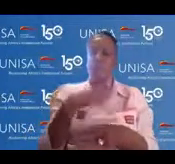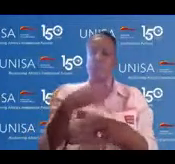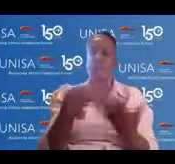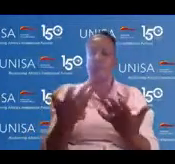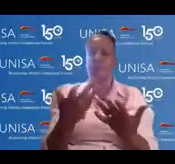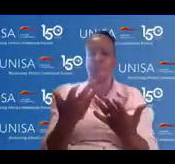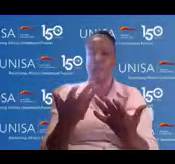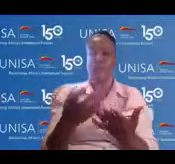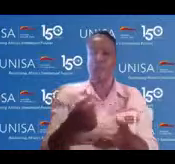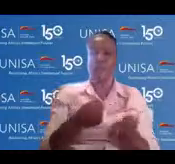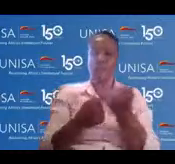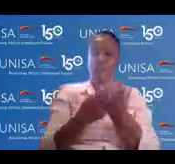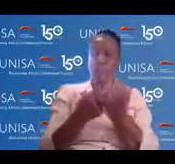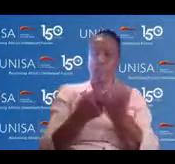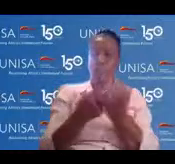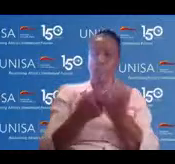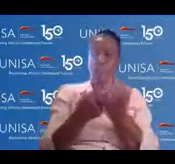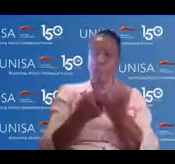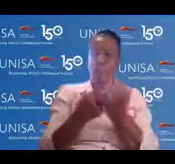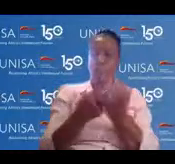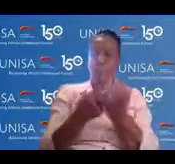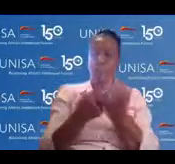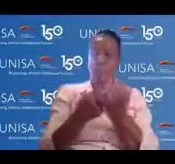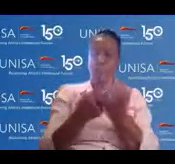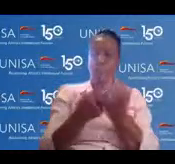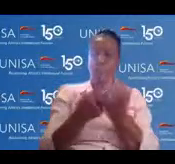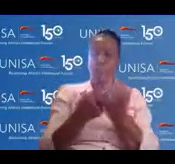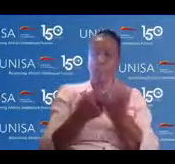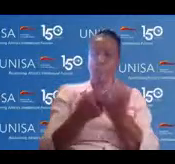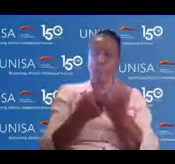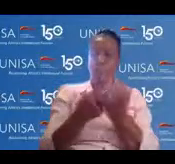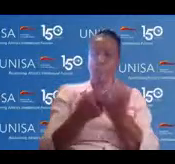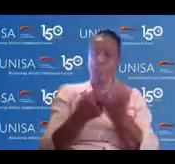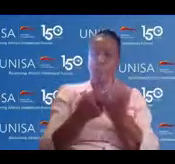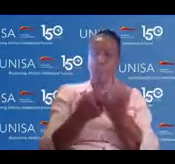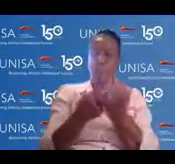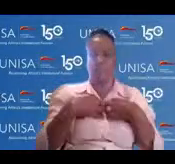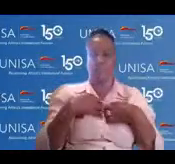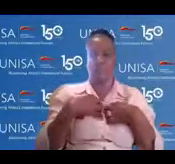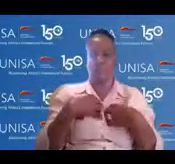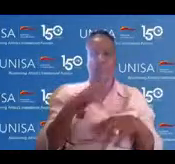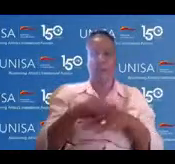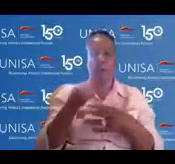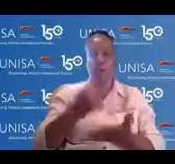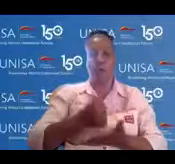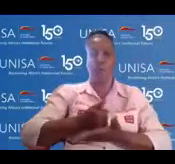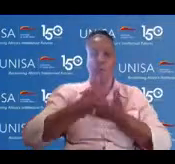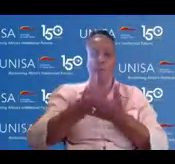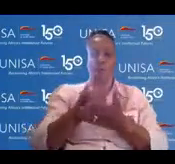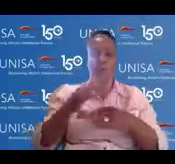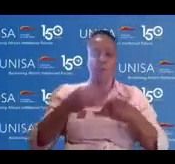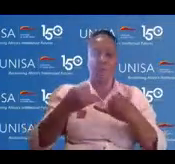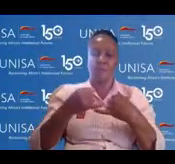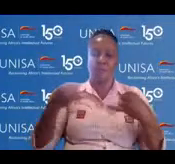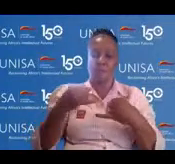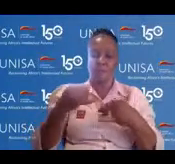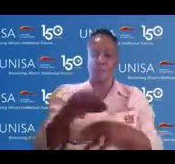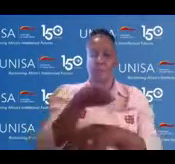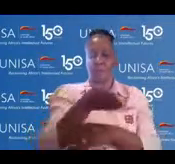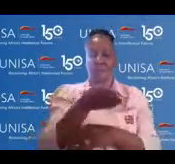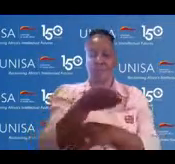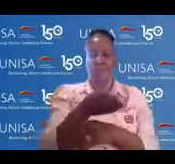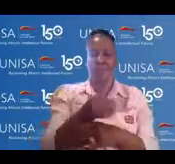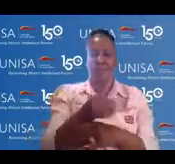need, whenever you need it. And don't worry, my online assistant chat is designed to be user-friendly